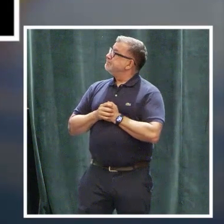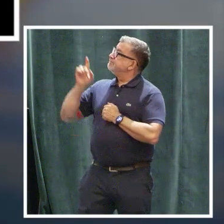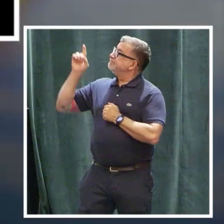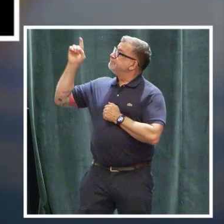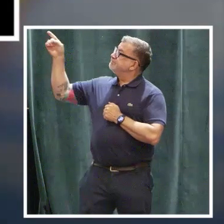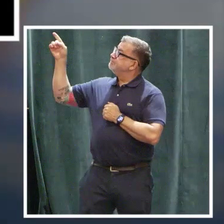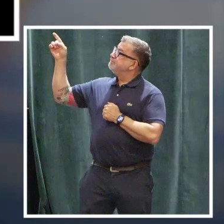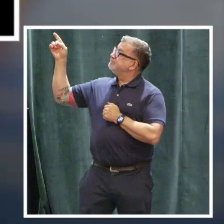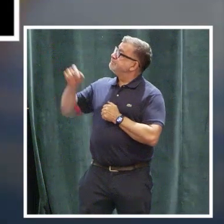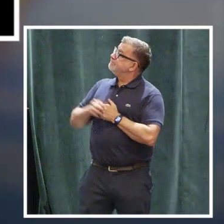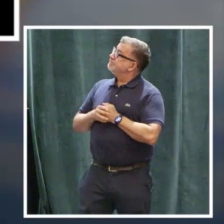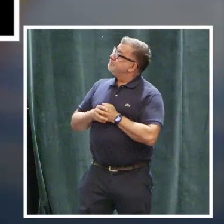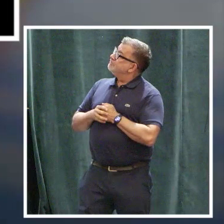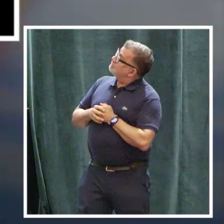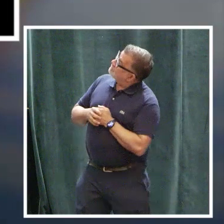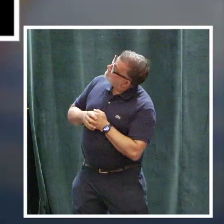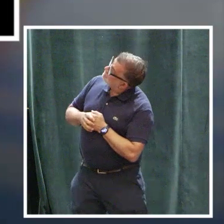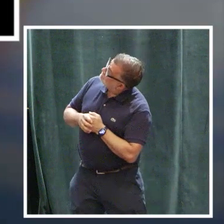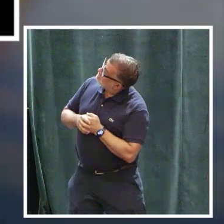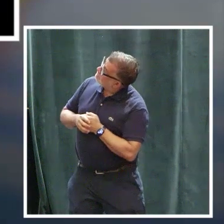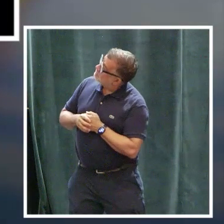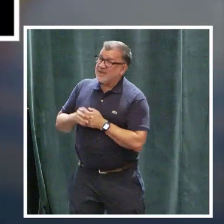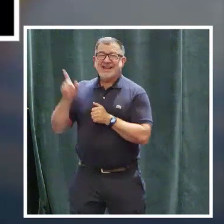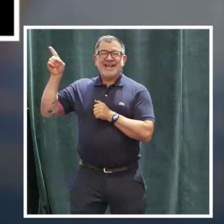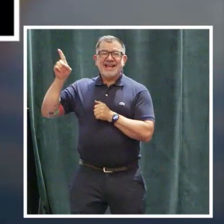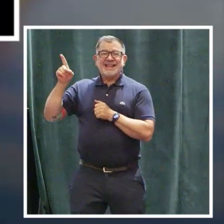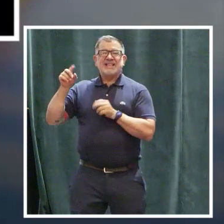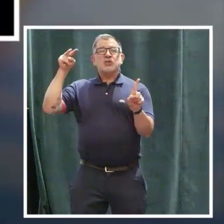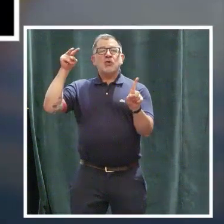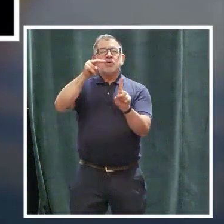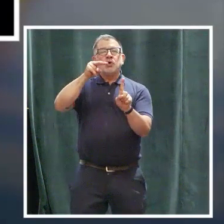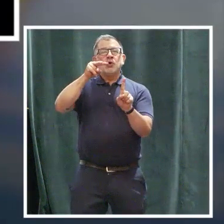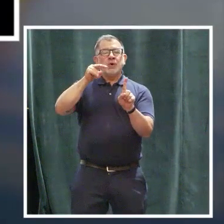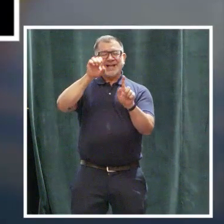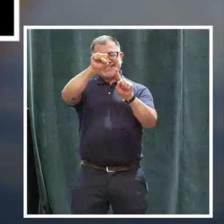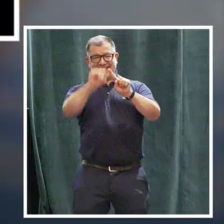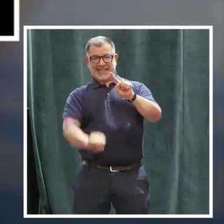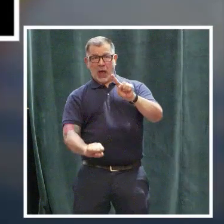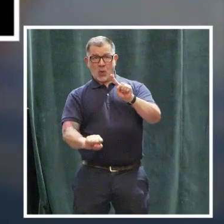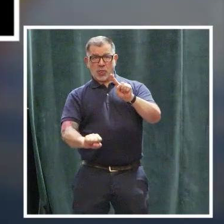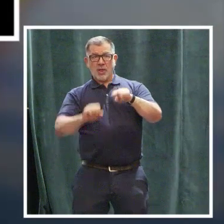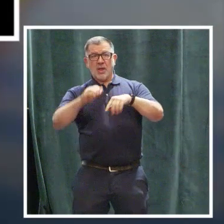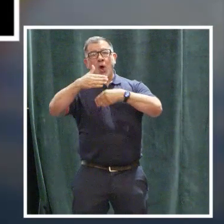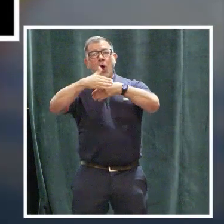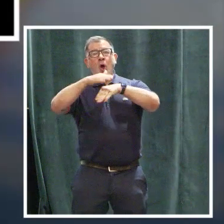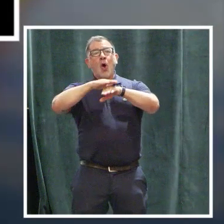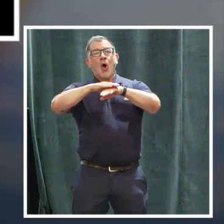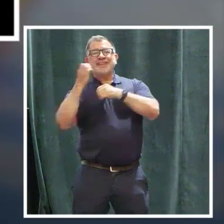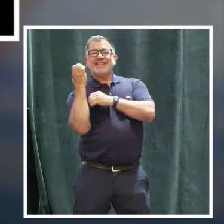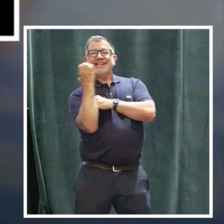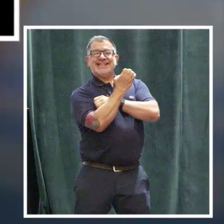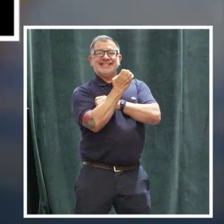This is a view looking down southward along the east side of